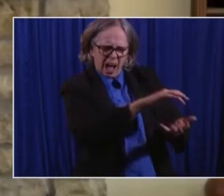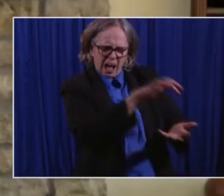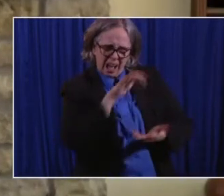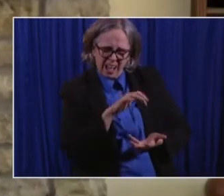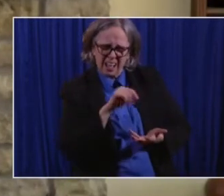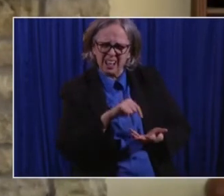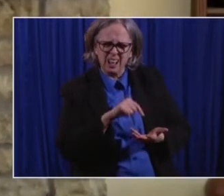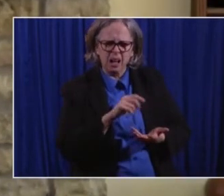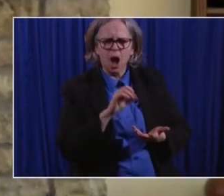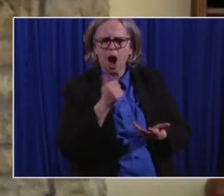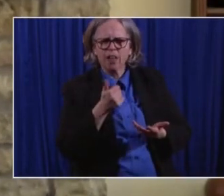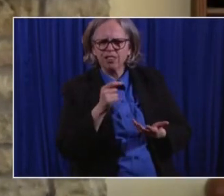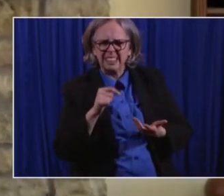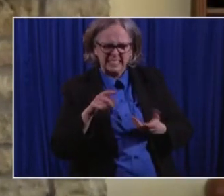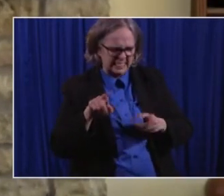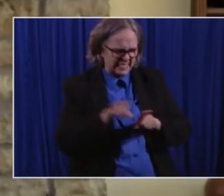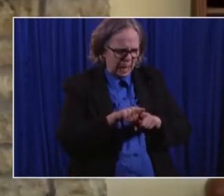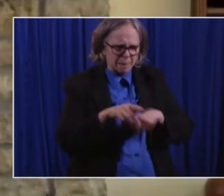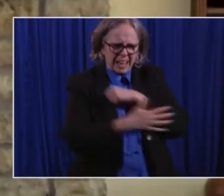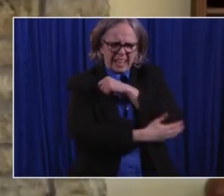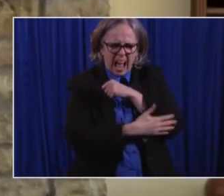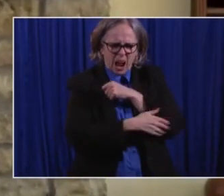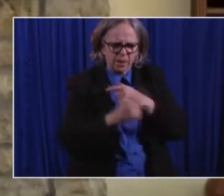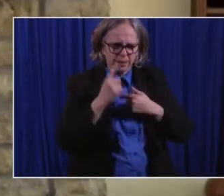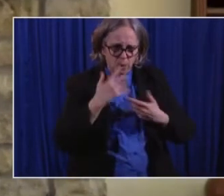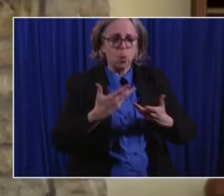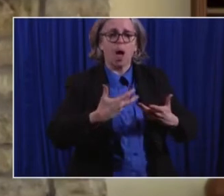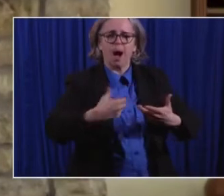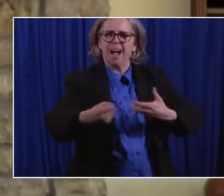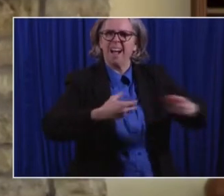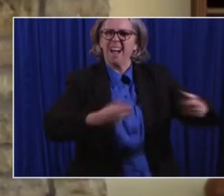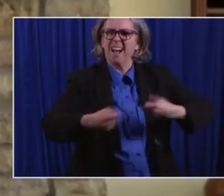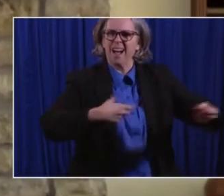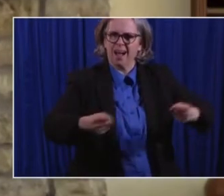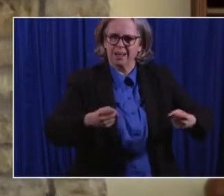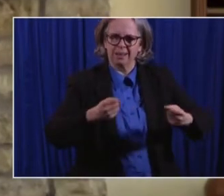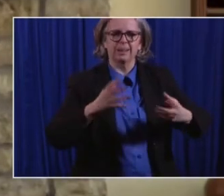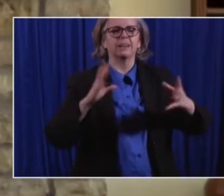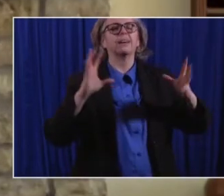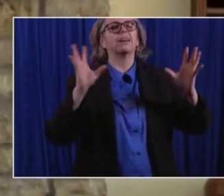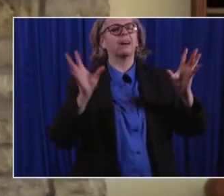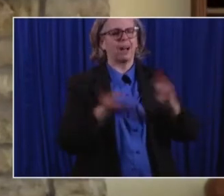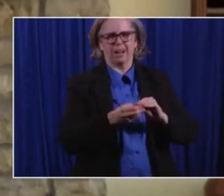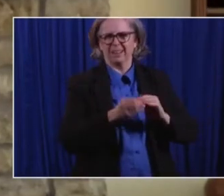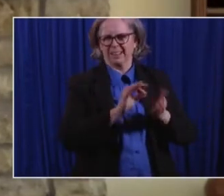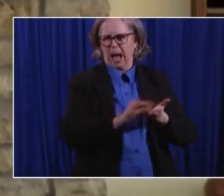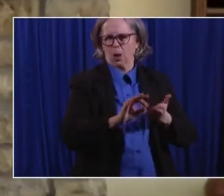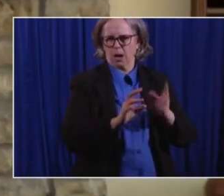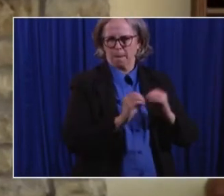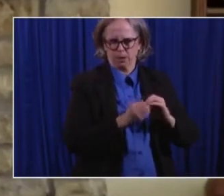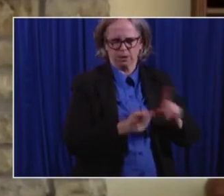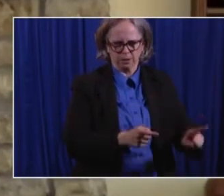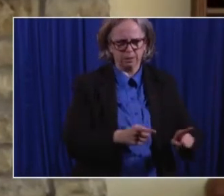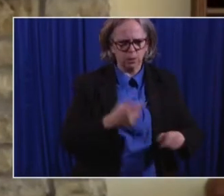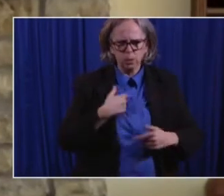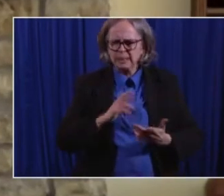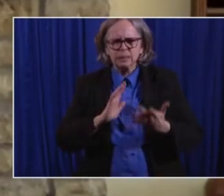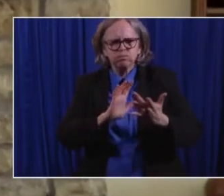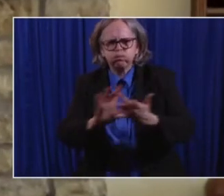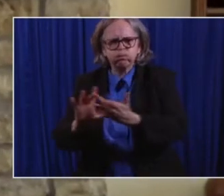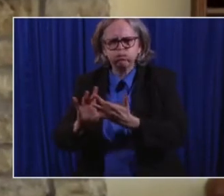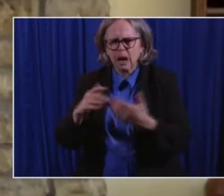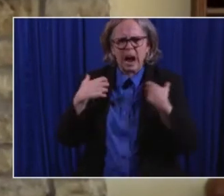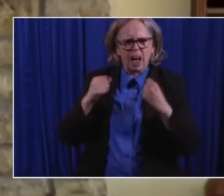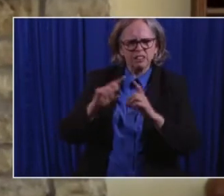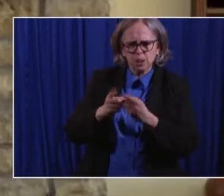case, we have checked with health departments around the state. If they want more vaccine, they're getting